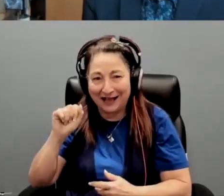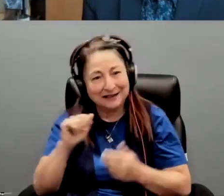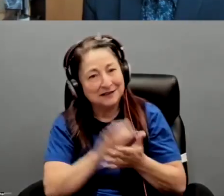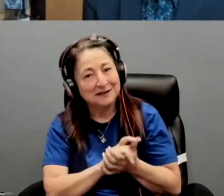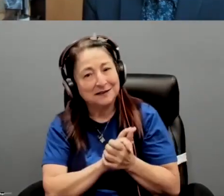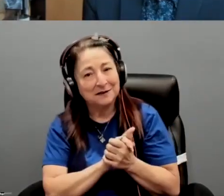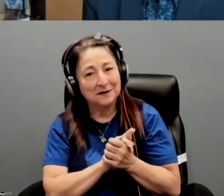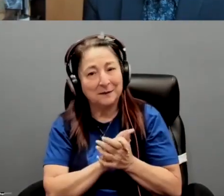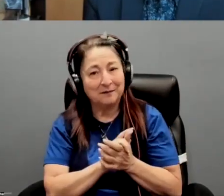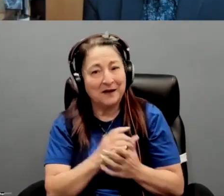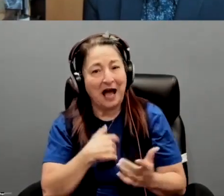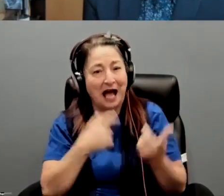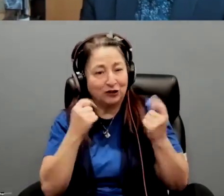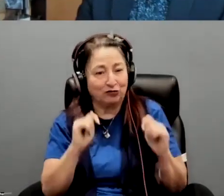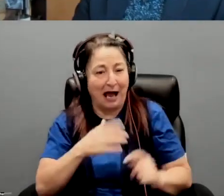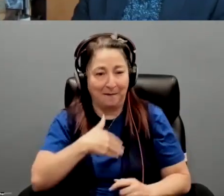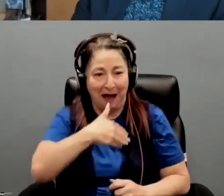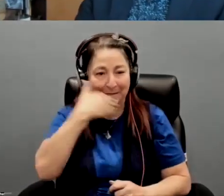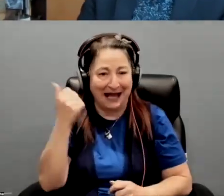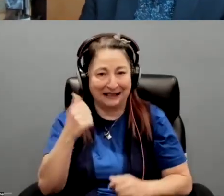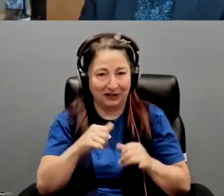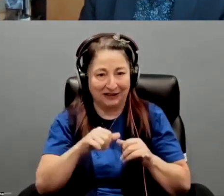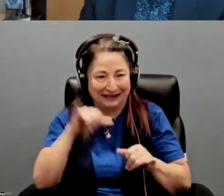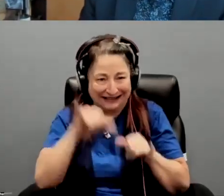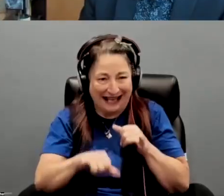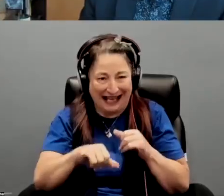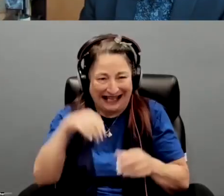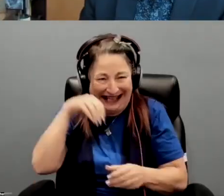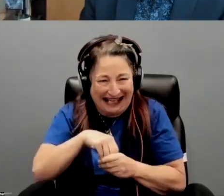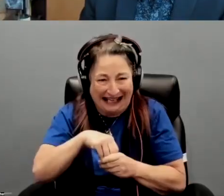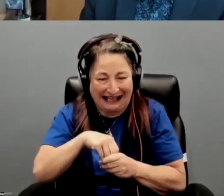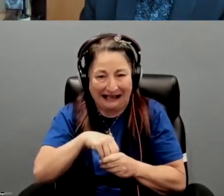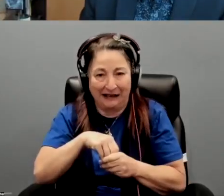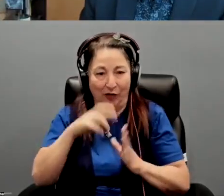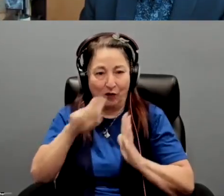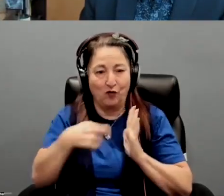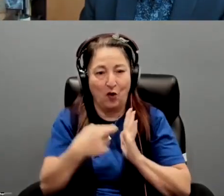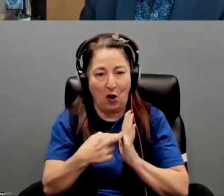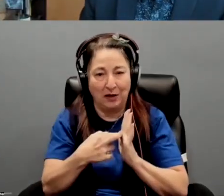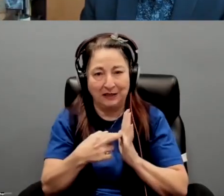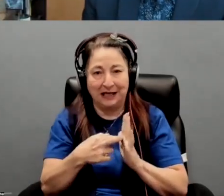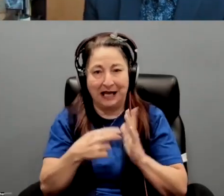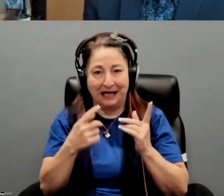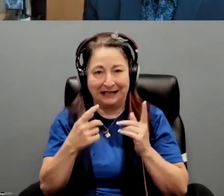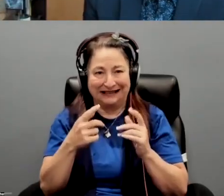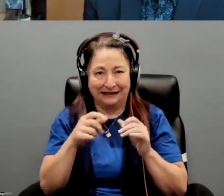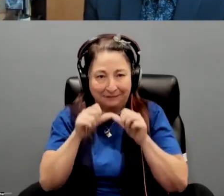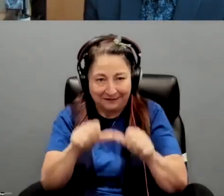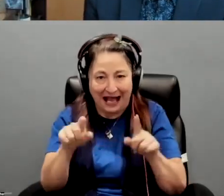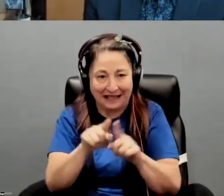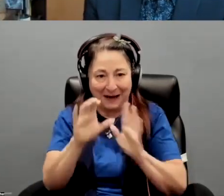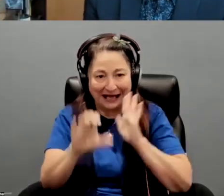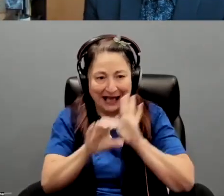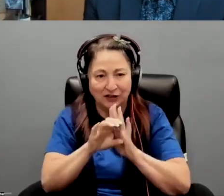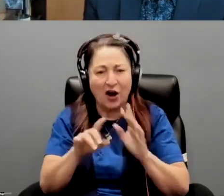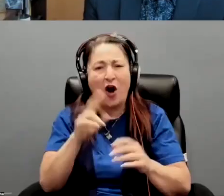did try my best to stay in it, and try my best to stay as my character. Of course, like talking